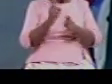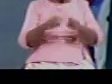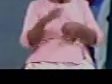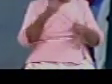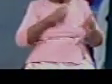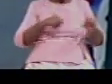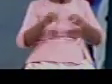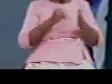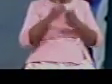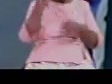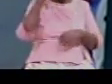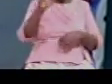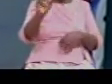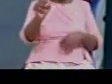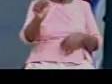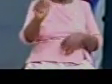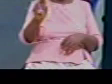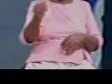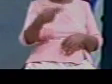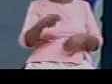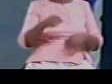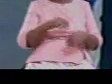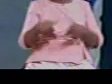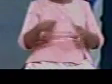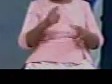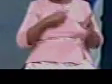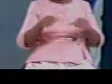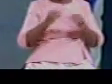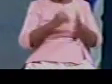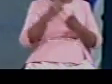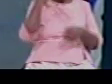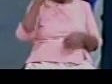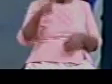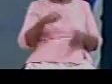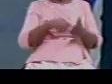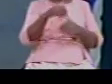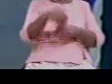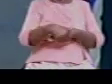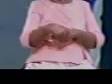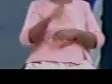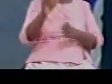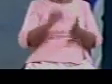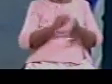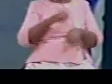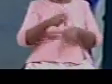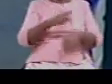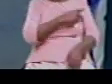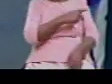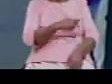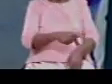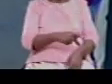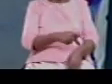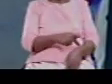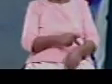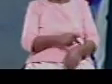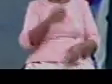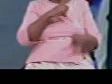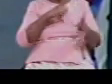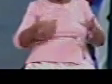Let tonight be my time. My set time of conception. The Lord will do it.